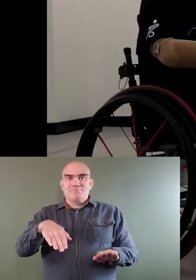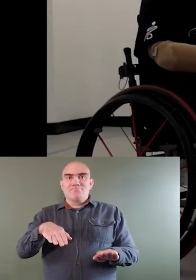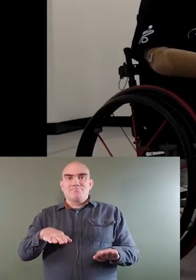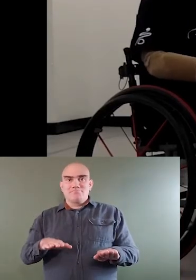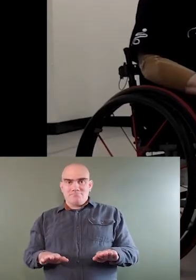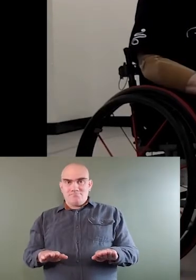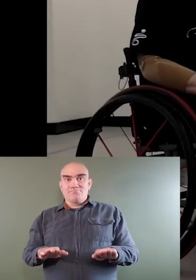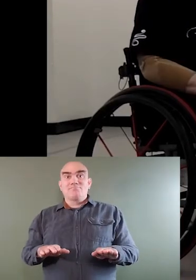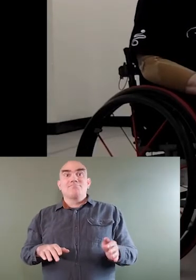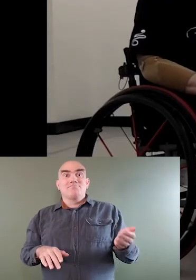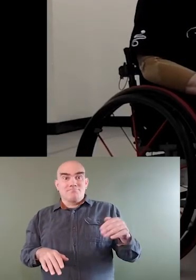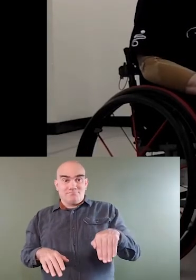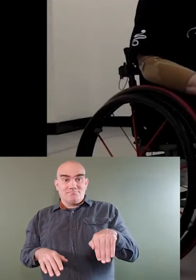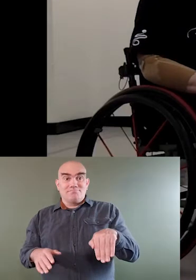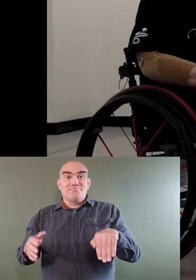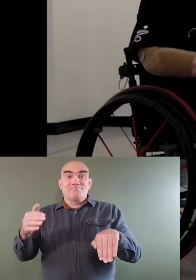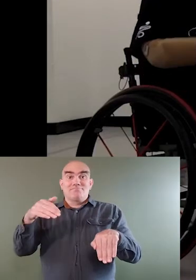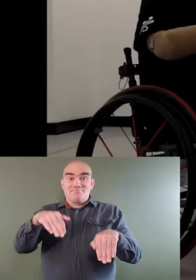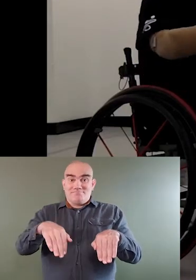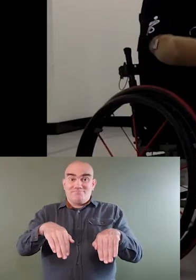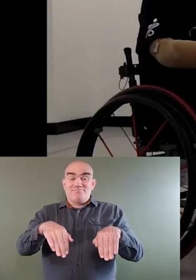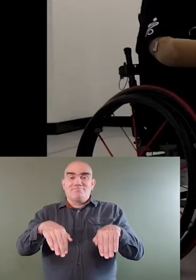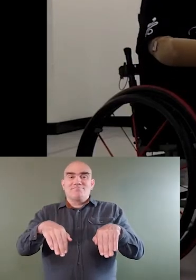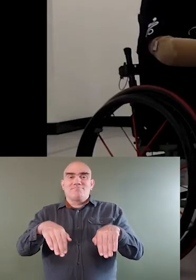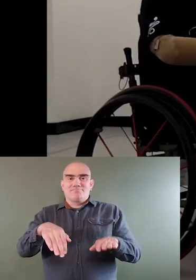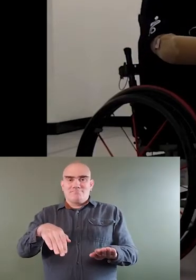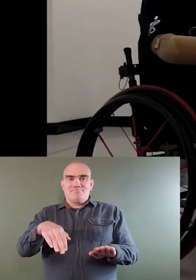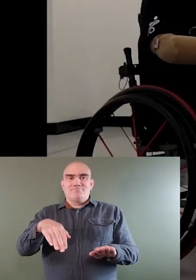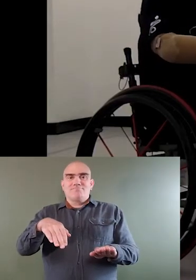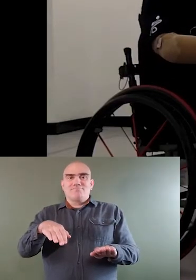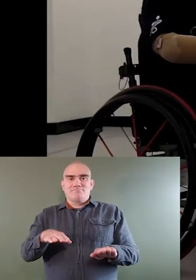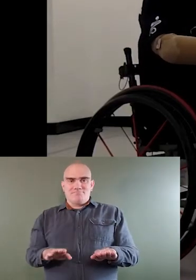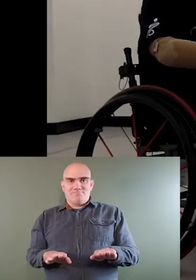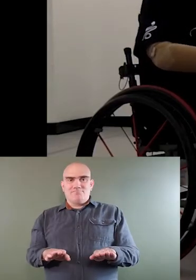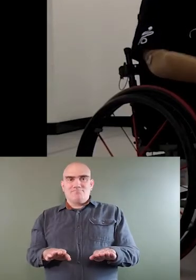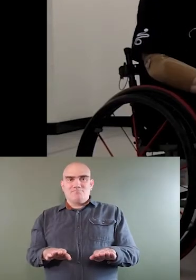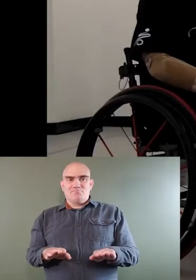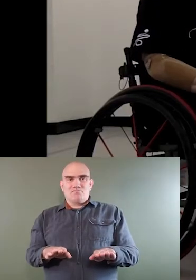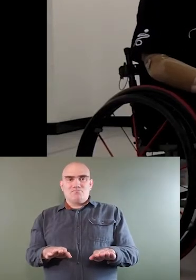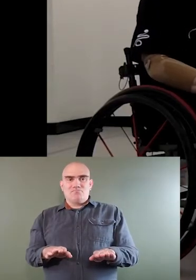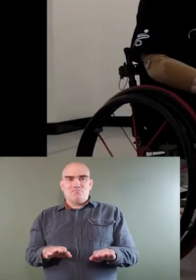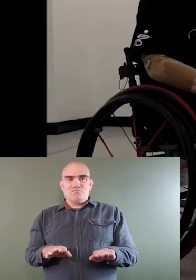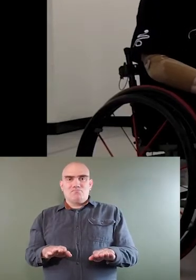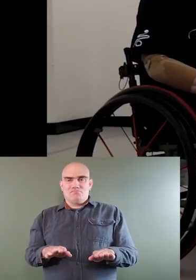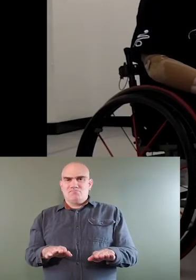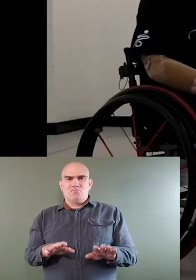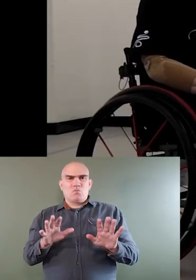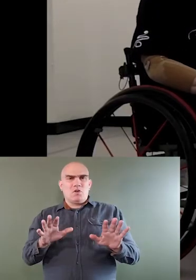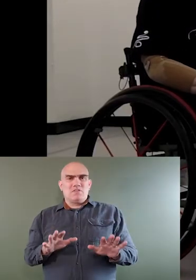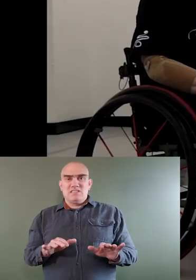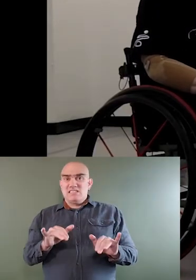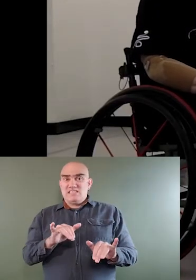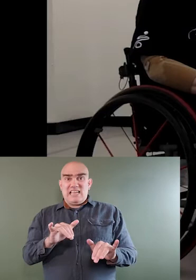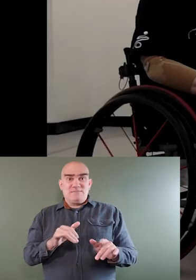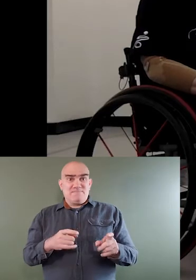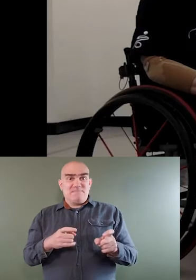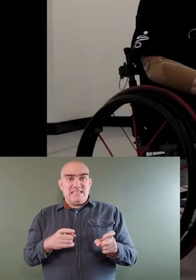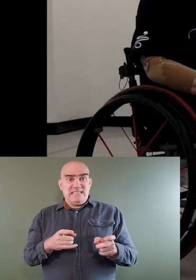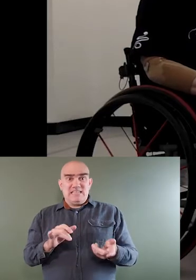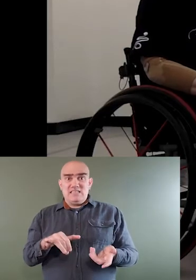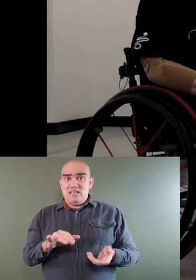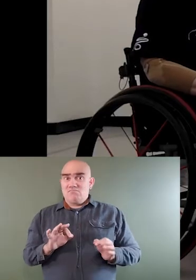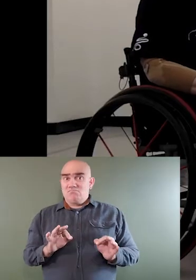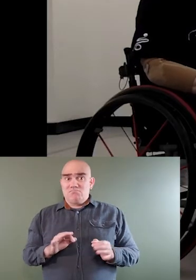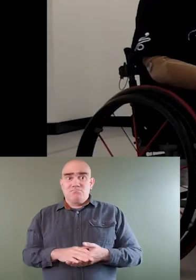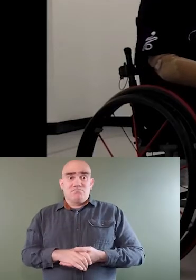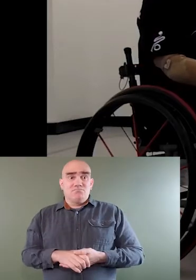left, right. That is front, front, back, back. Wonderful. That same